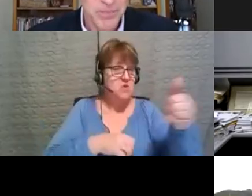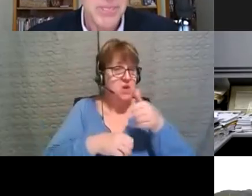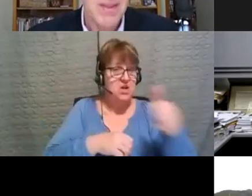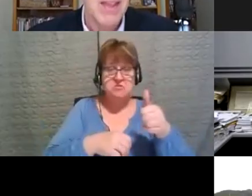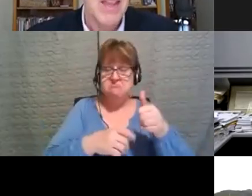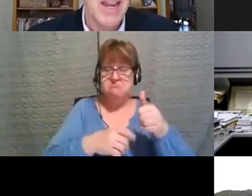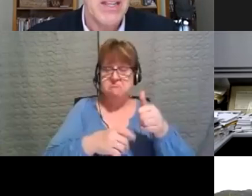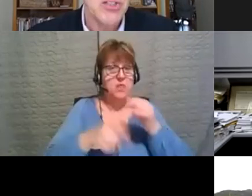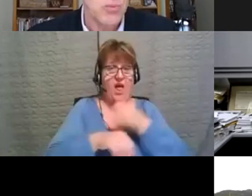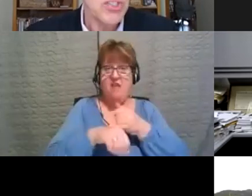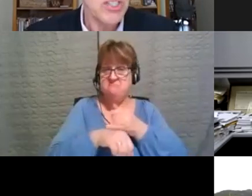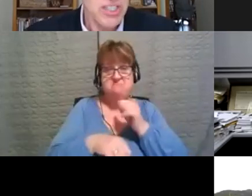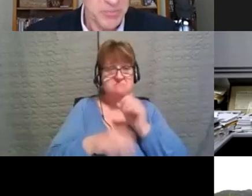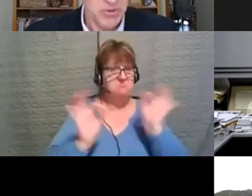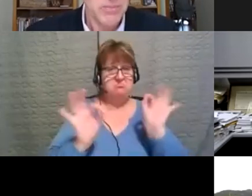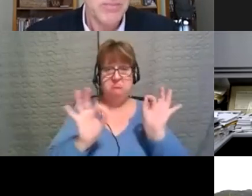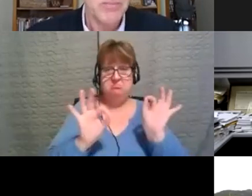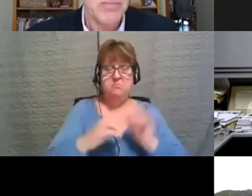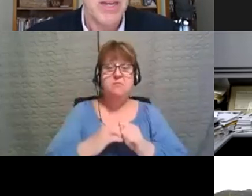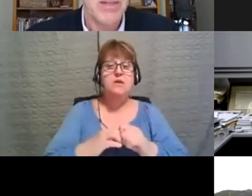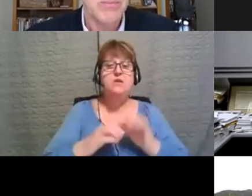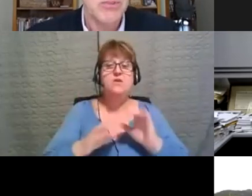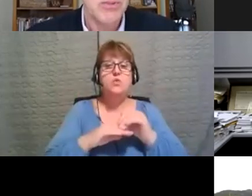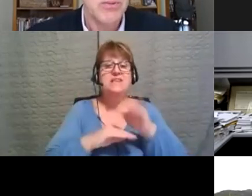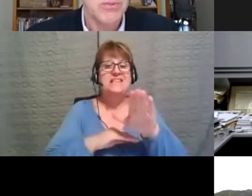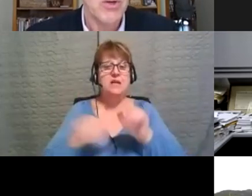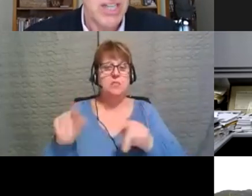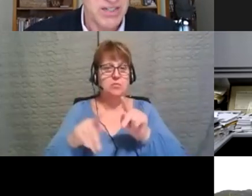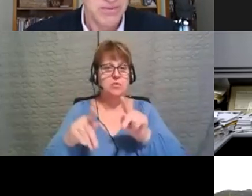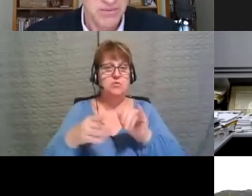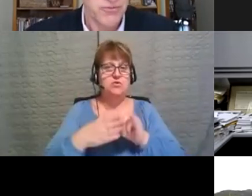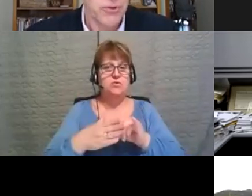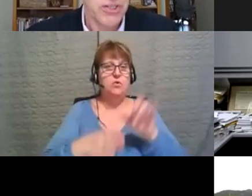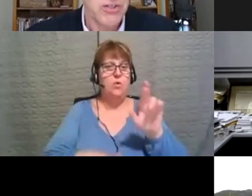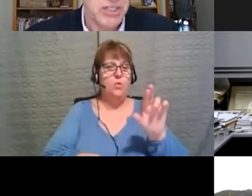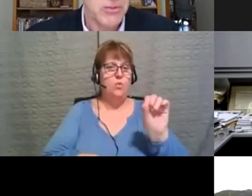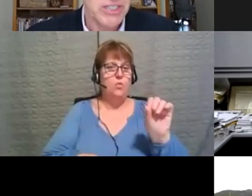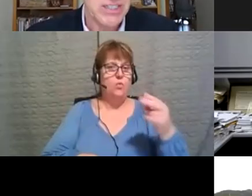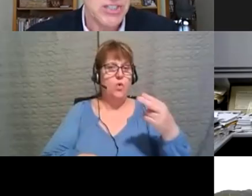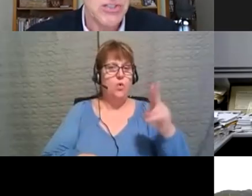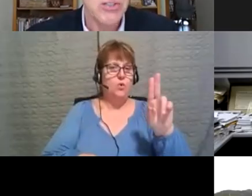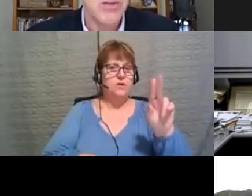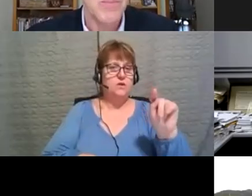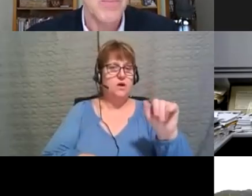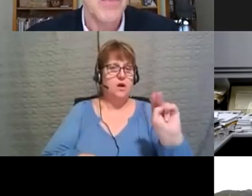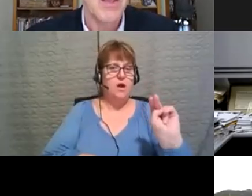problem. And so we're sending people to Roatan for their clinical